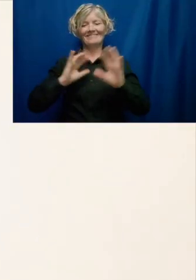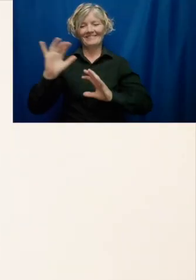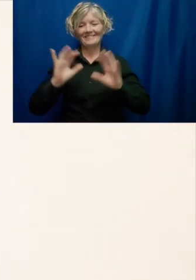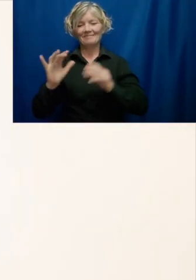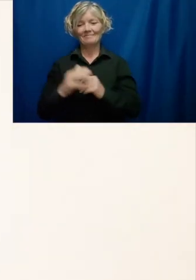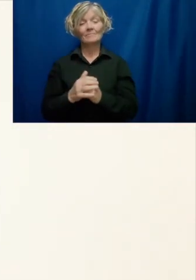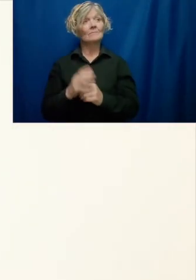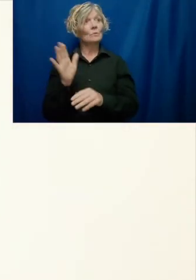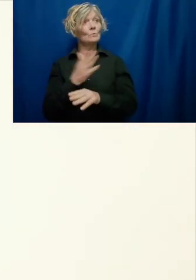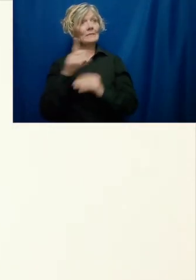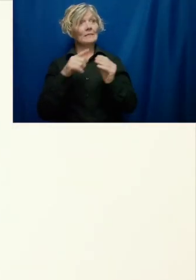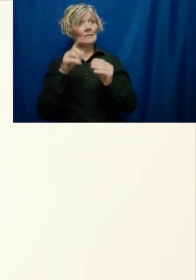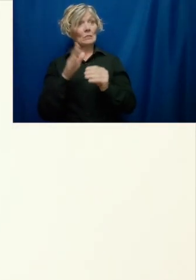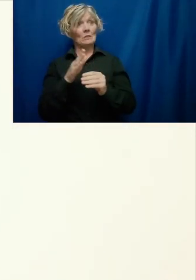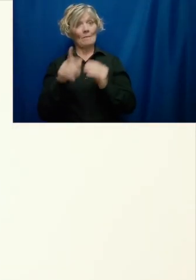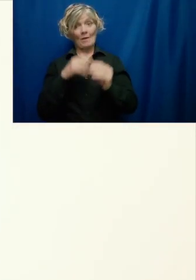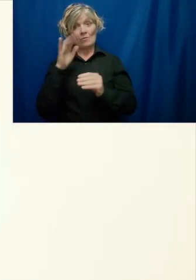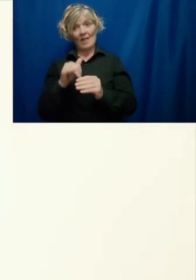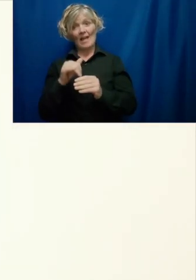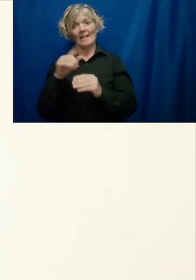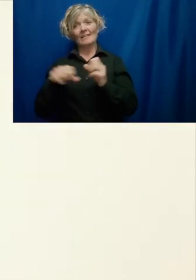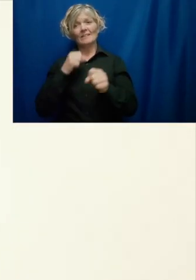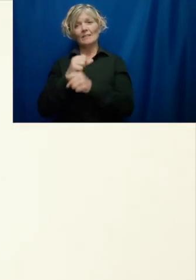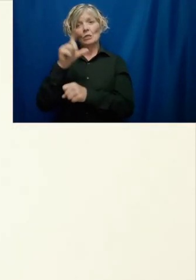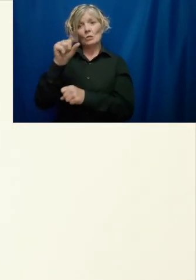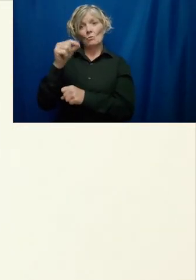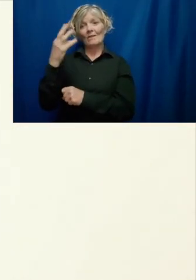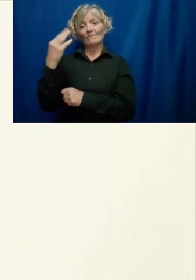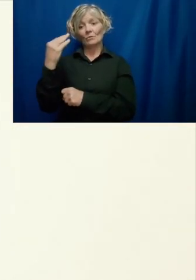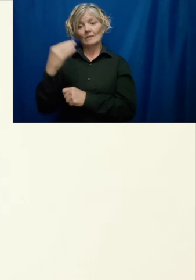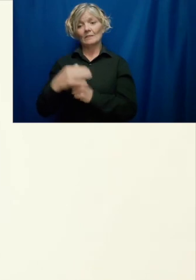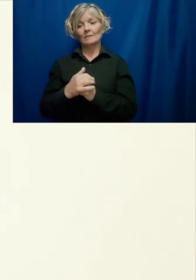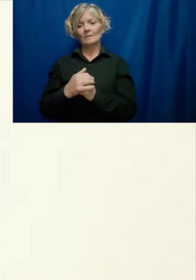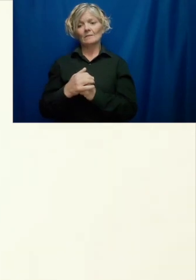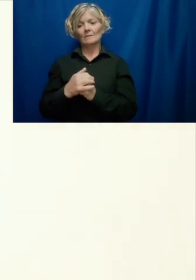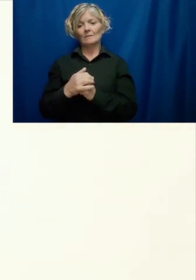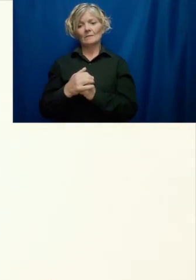We sing a song about that back in 2014.